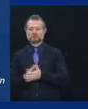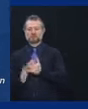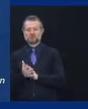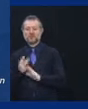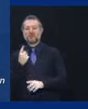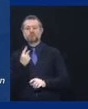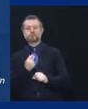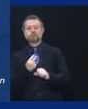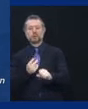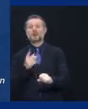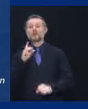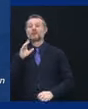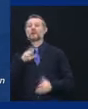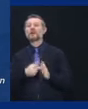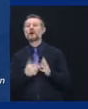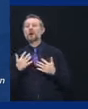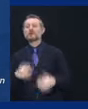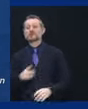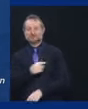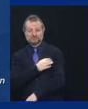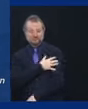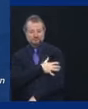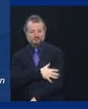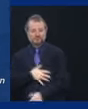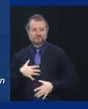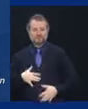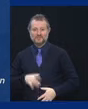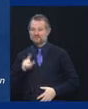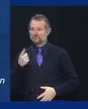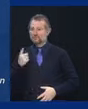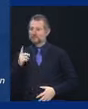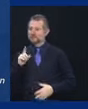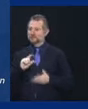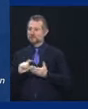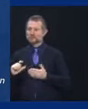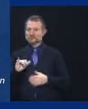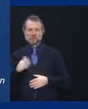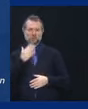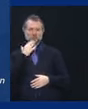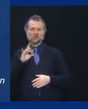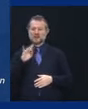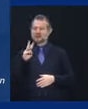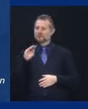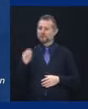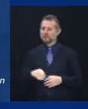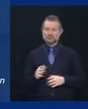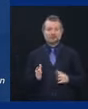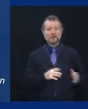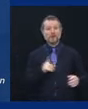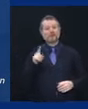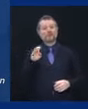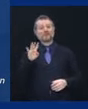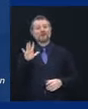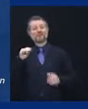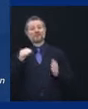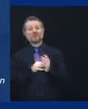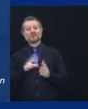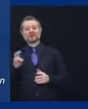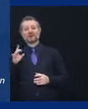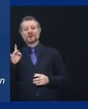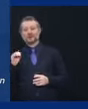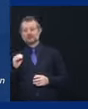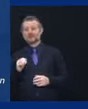are now in arms, and that's great news. There are 145,000 first dosages that are remaining on